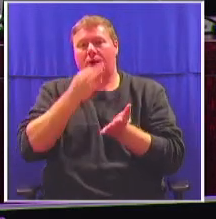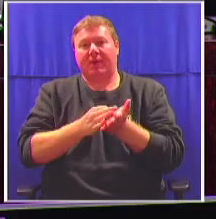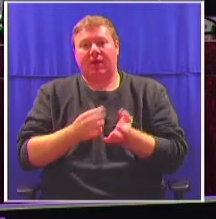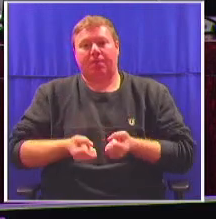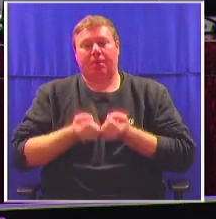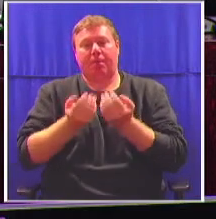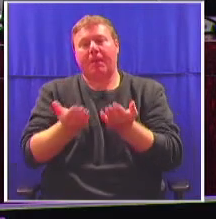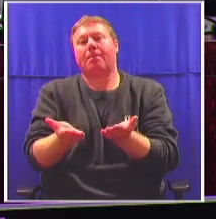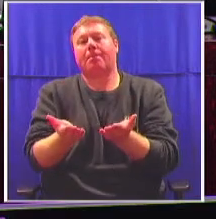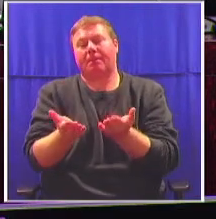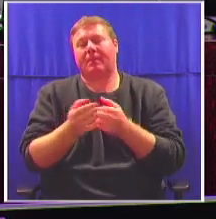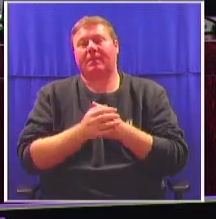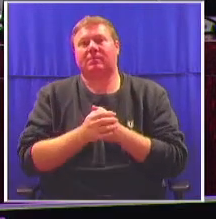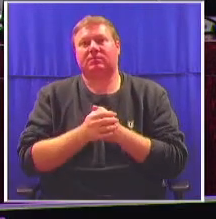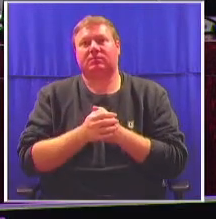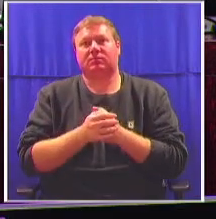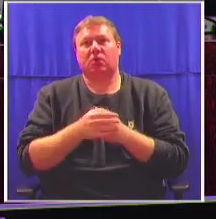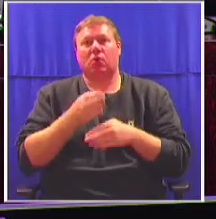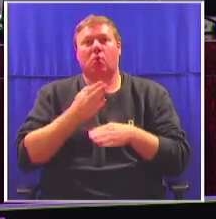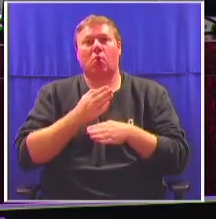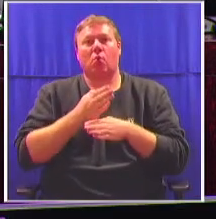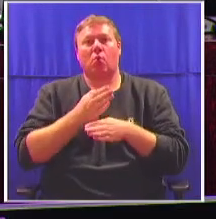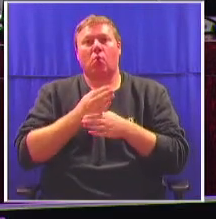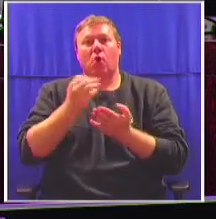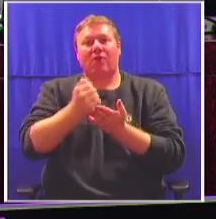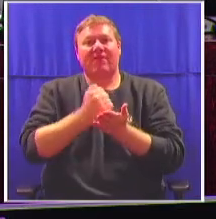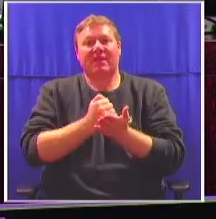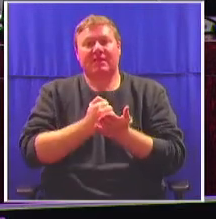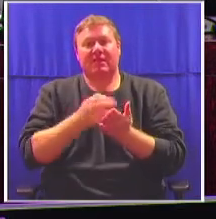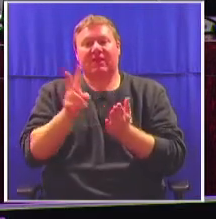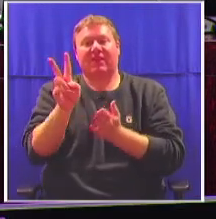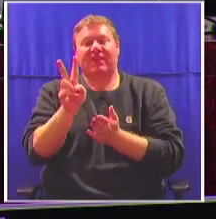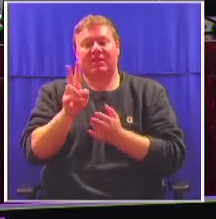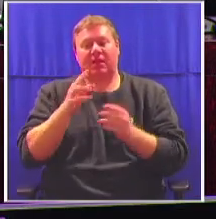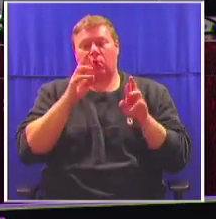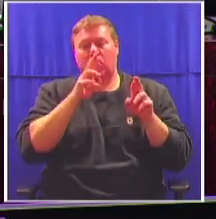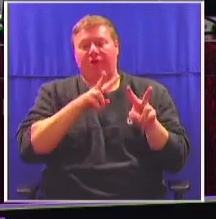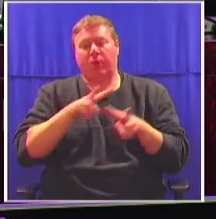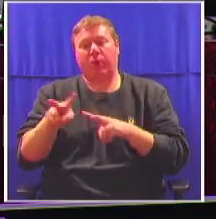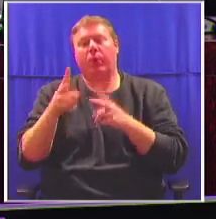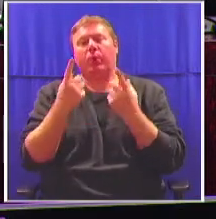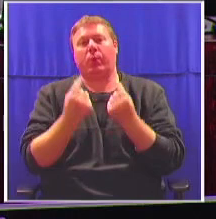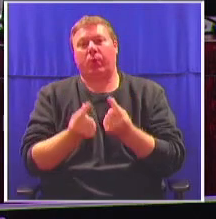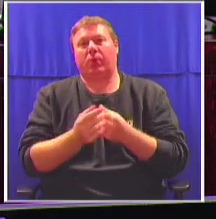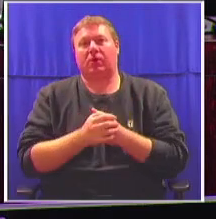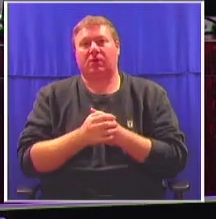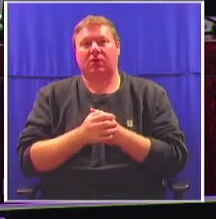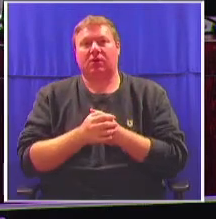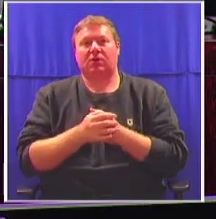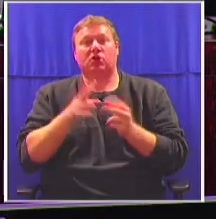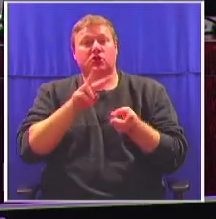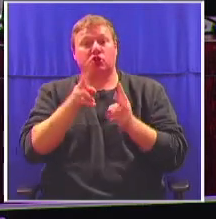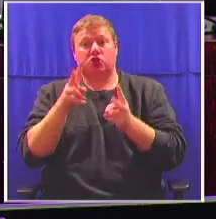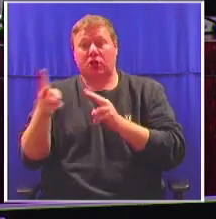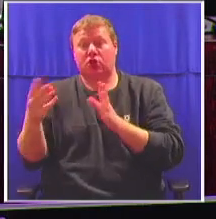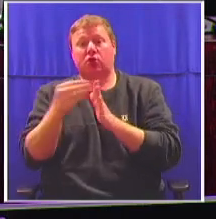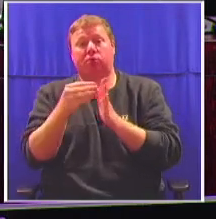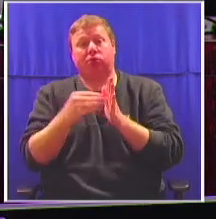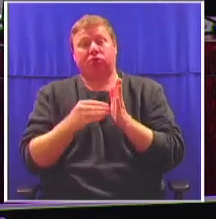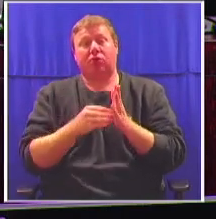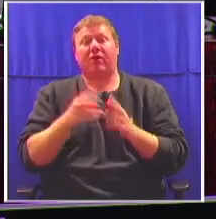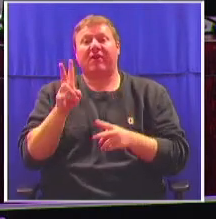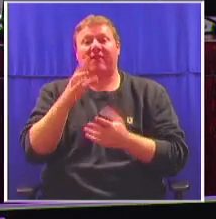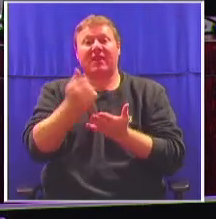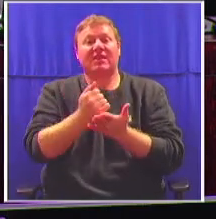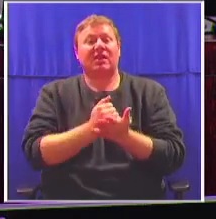of the work visa review. This plan outlines fundamental changes to our visa